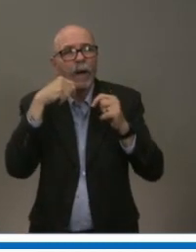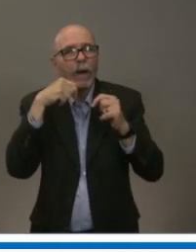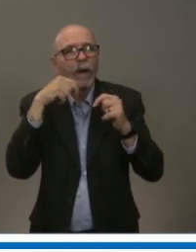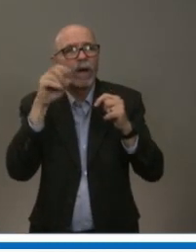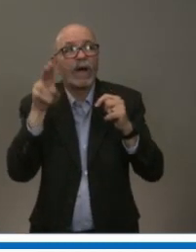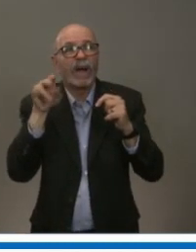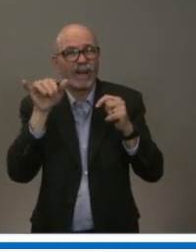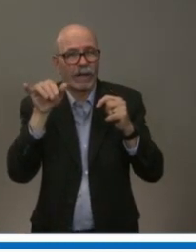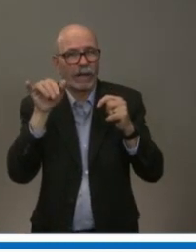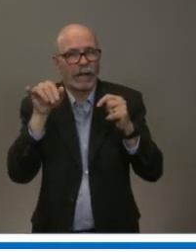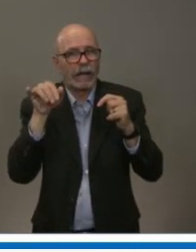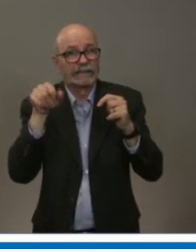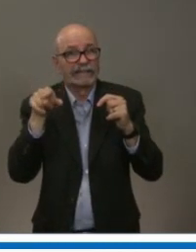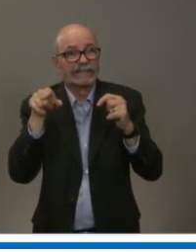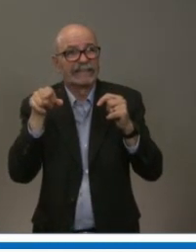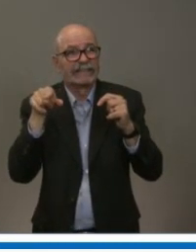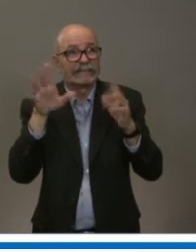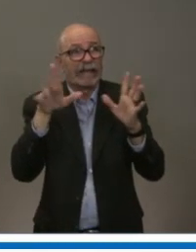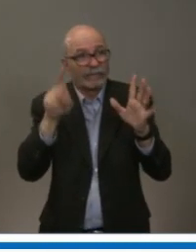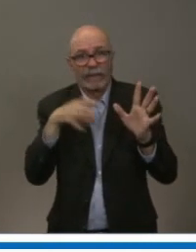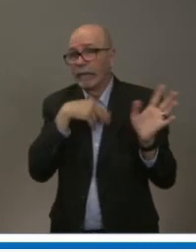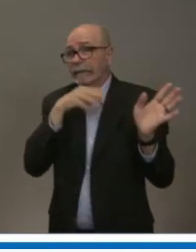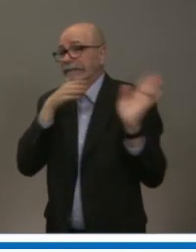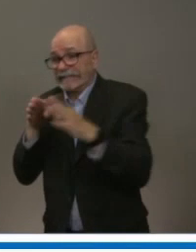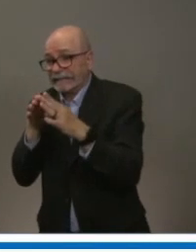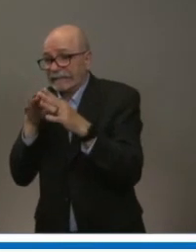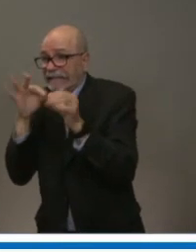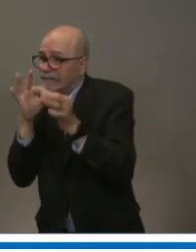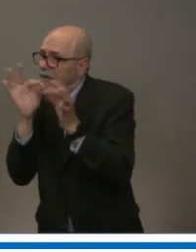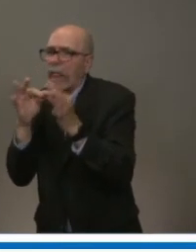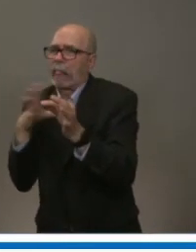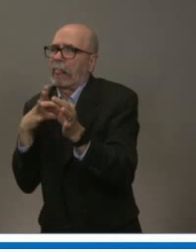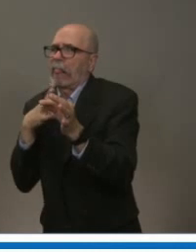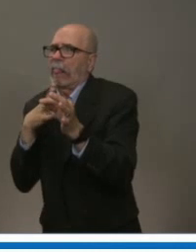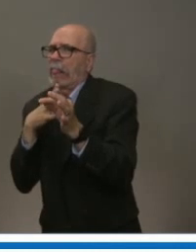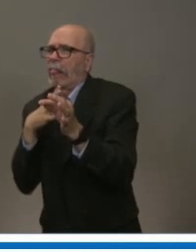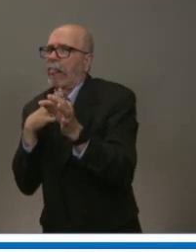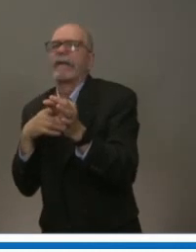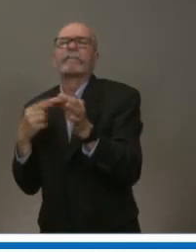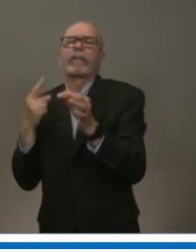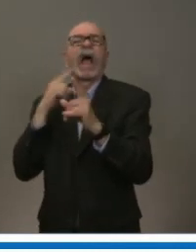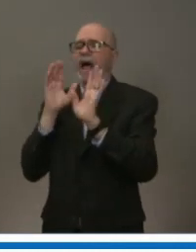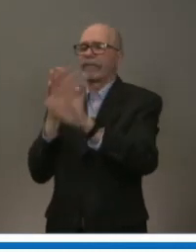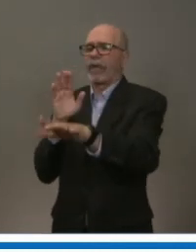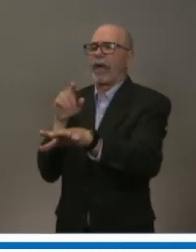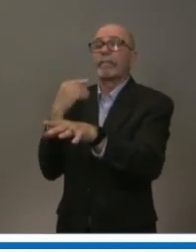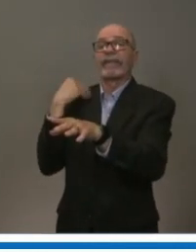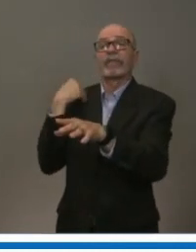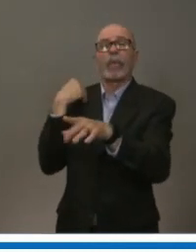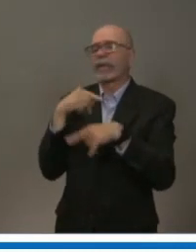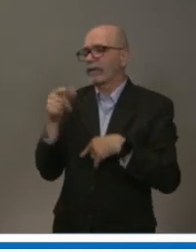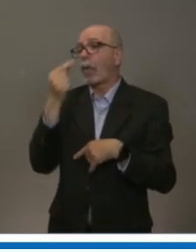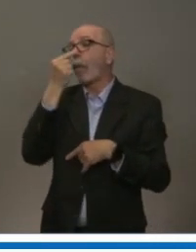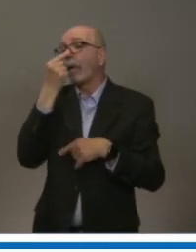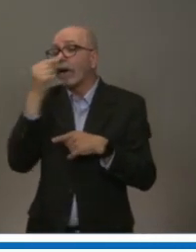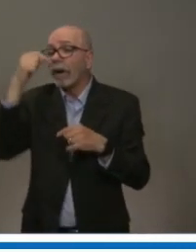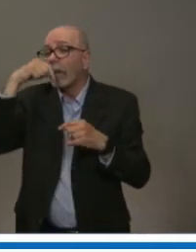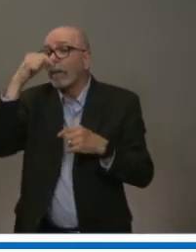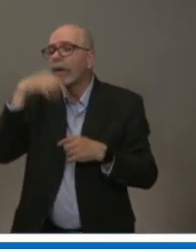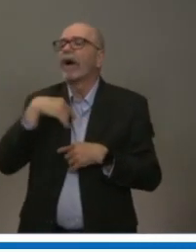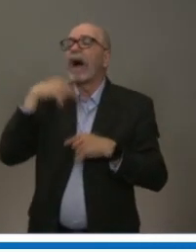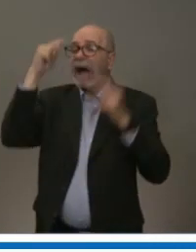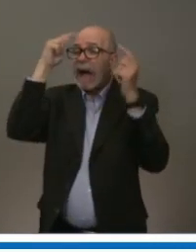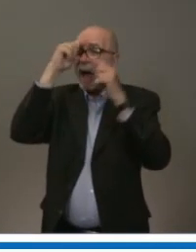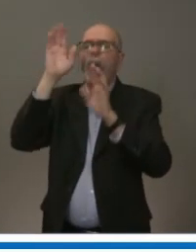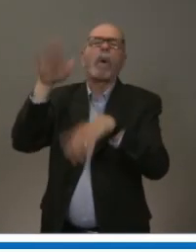them. In normal times, we just say you probably have a cold, and most of them will turn out to be negative. But it's really important